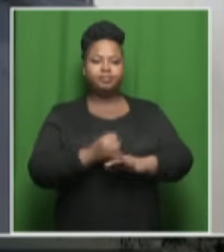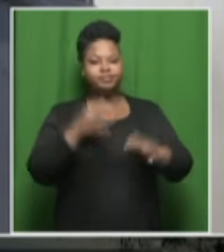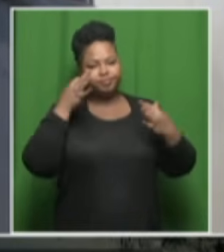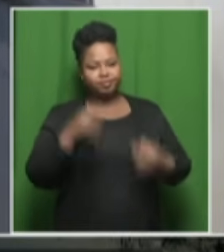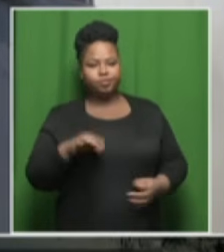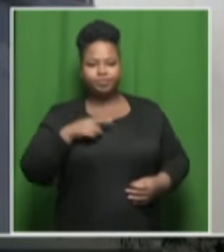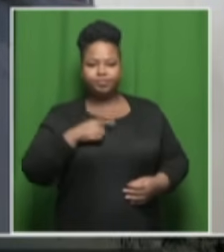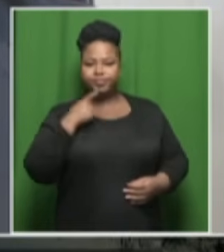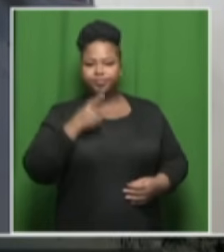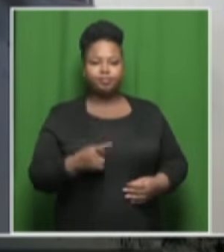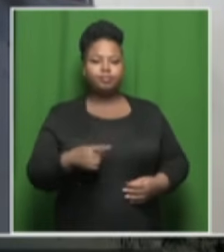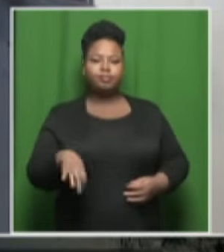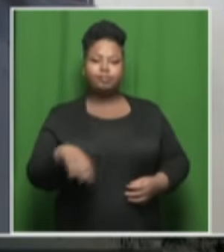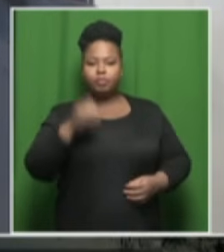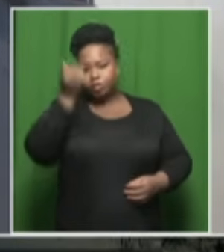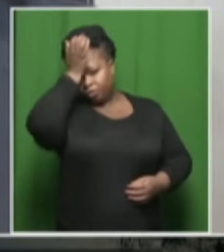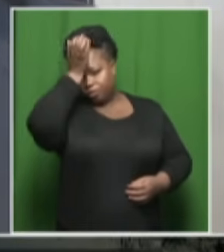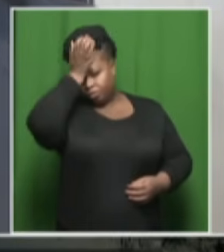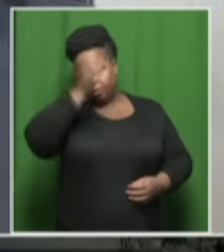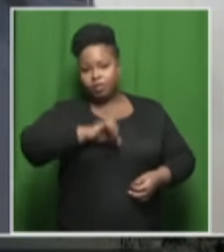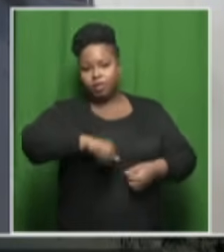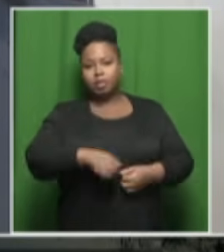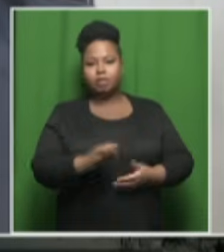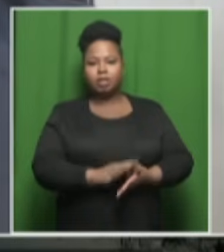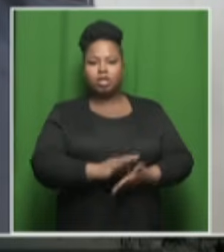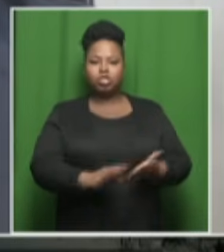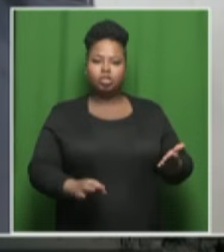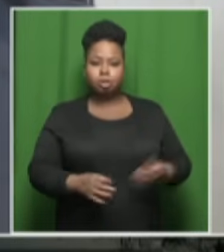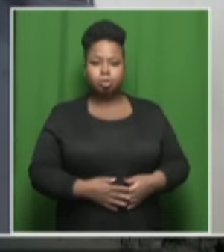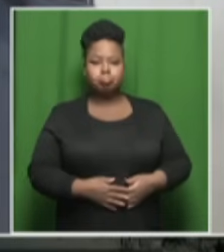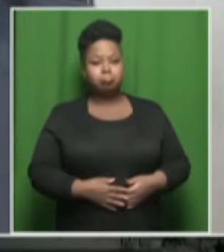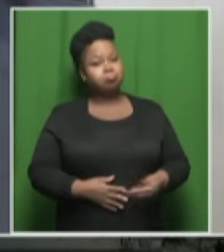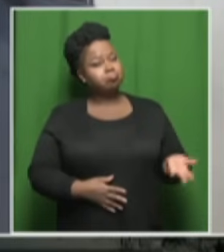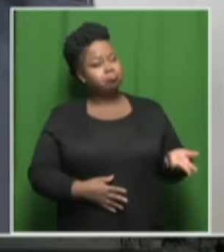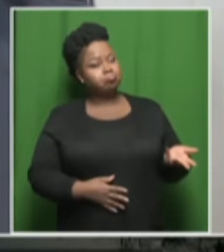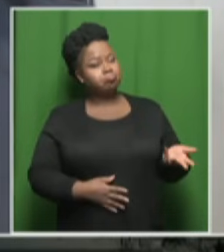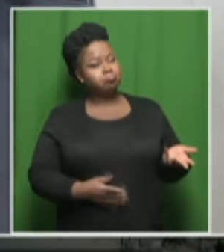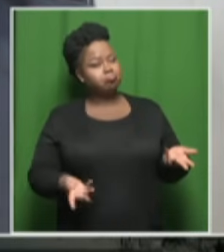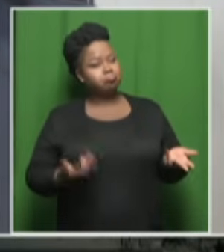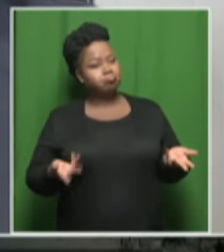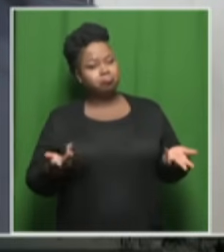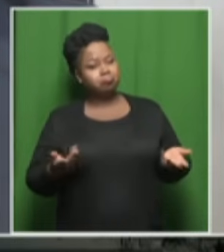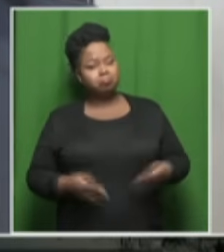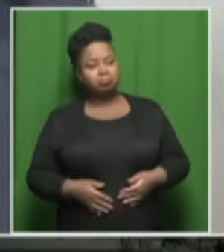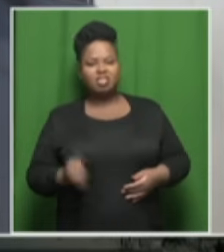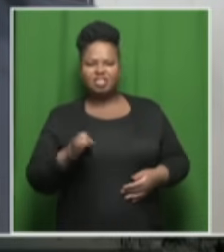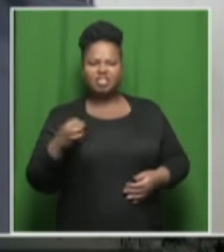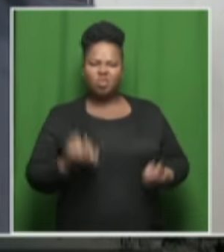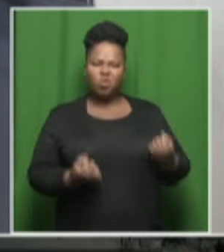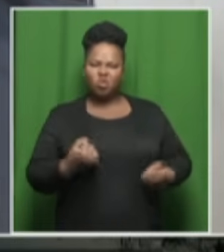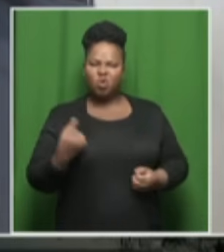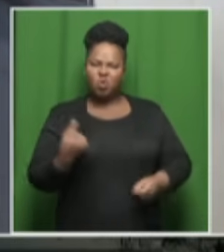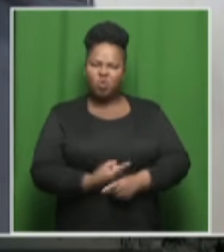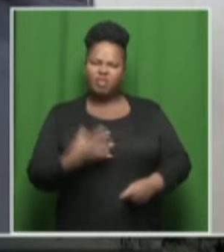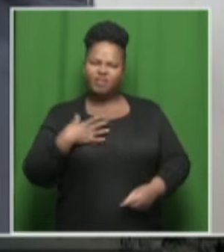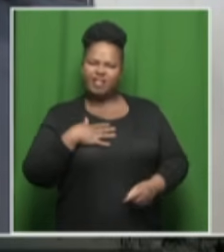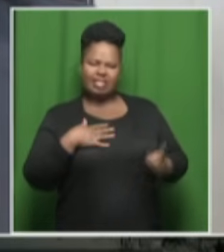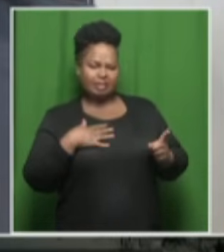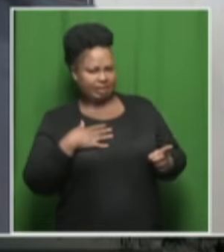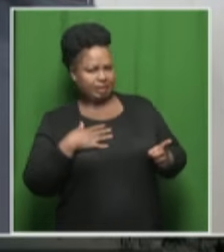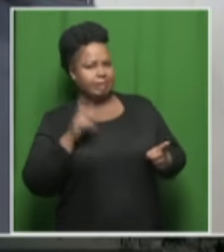the former president's candidacy for the upcoming national elections. The Electoral Court had always felt that that one